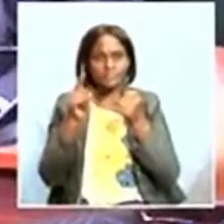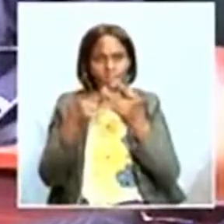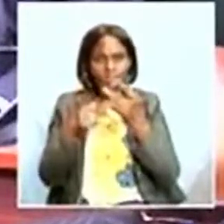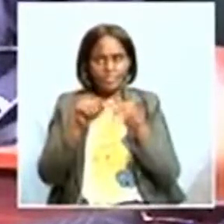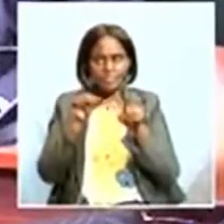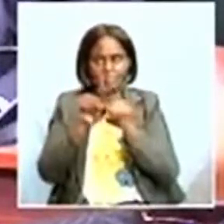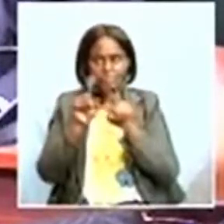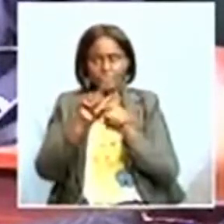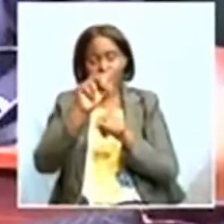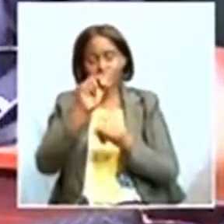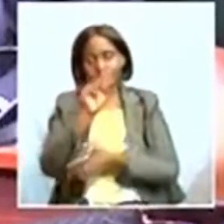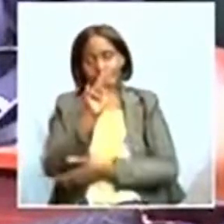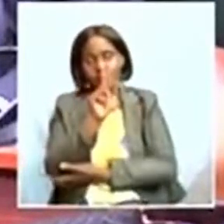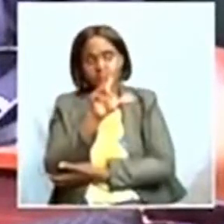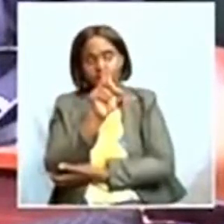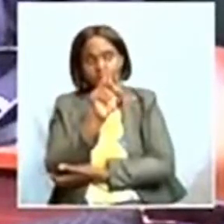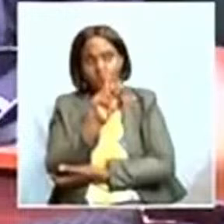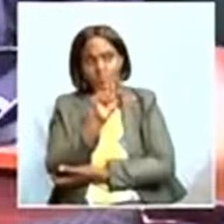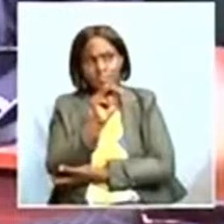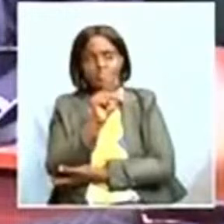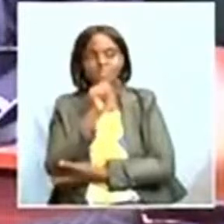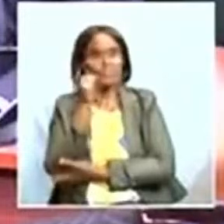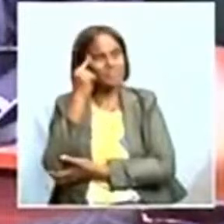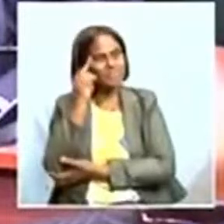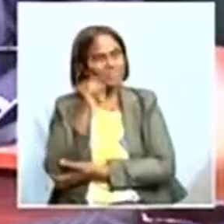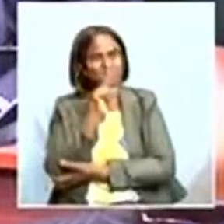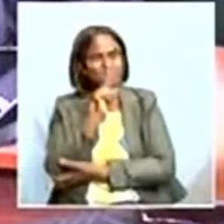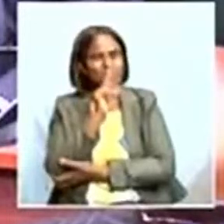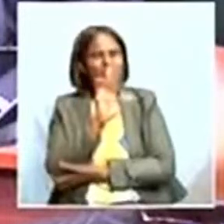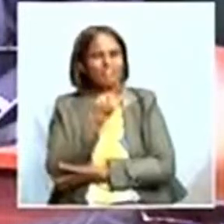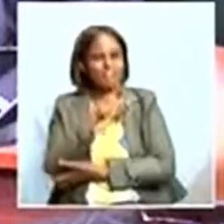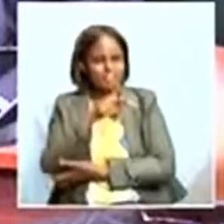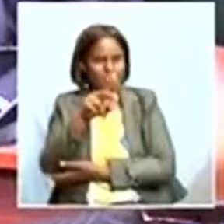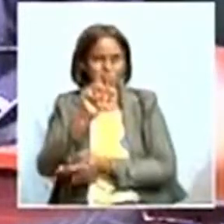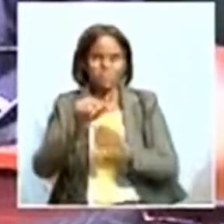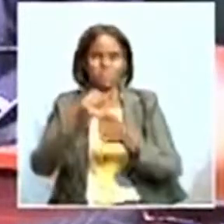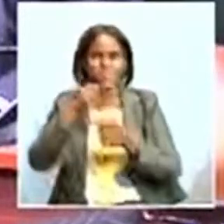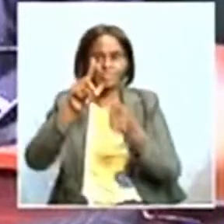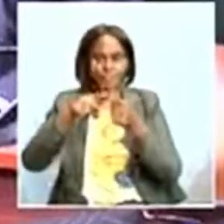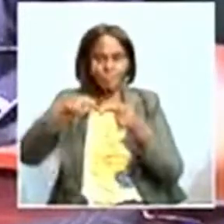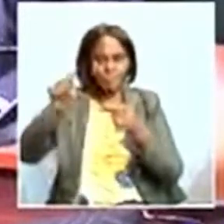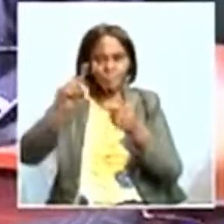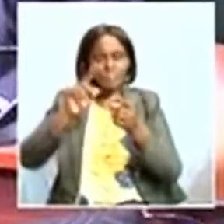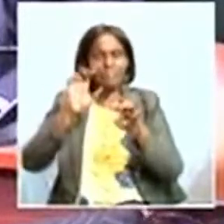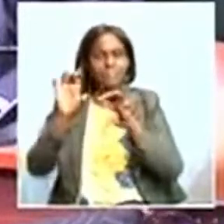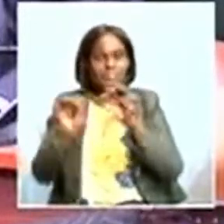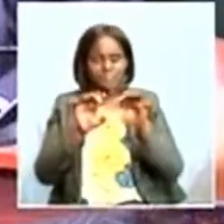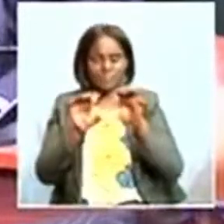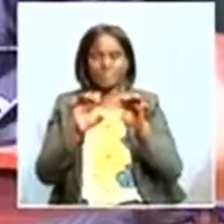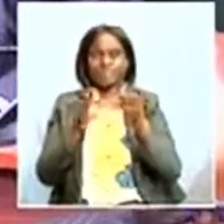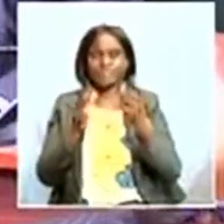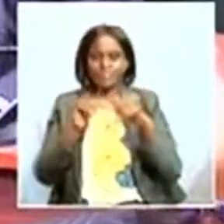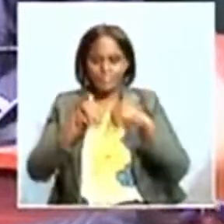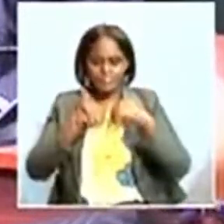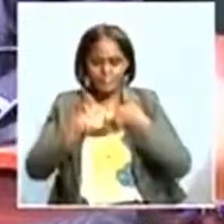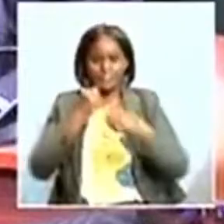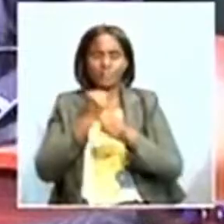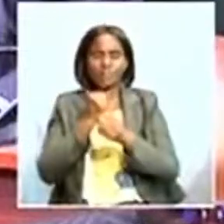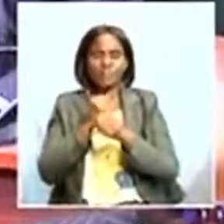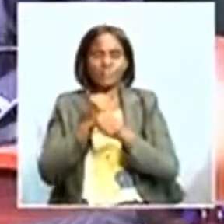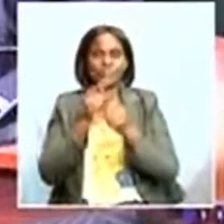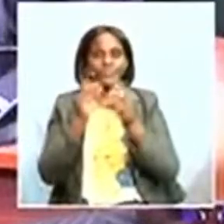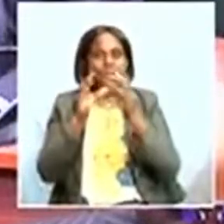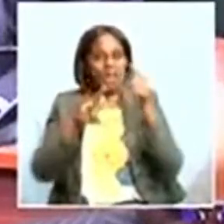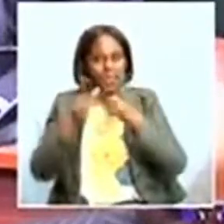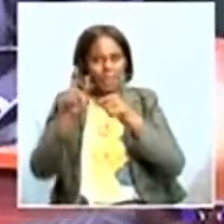30 kilometers, I don't think that it is true that they walk, but they walk to go and do what? So we have cut that